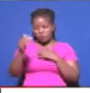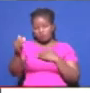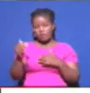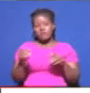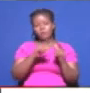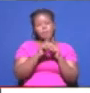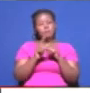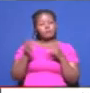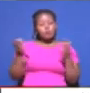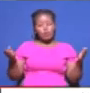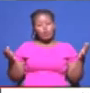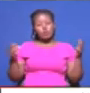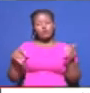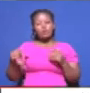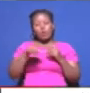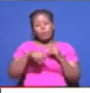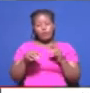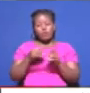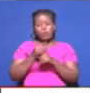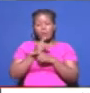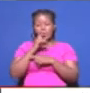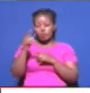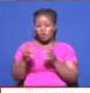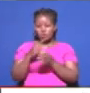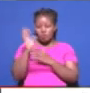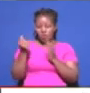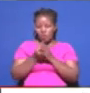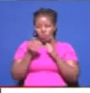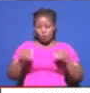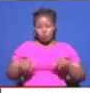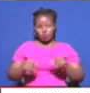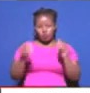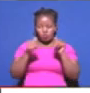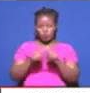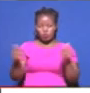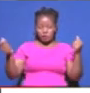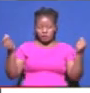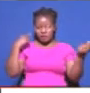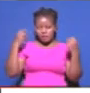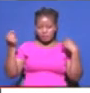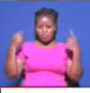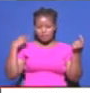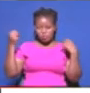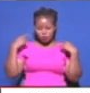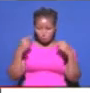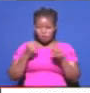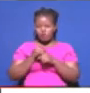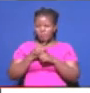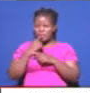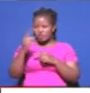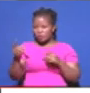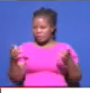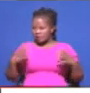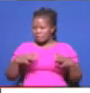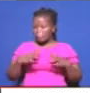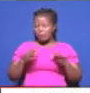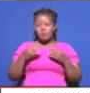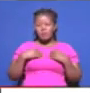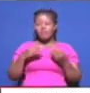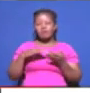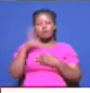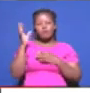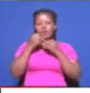course, keeping it locked here in Kericho, so then we actually give our viewers and listeners an accurate update of